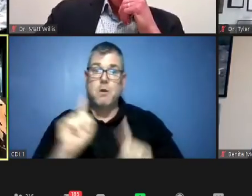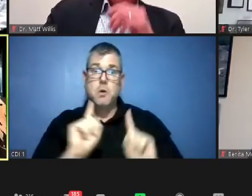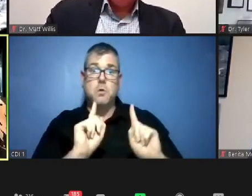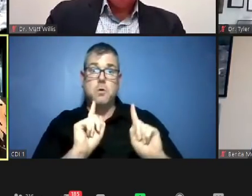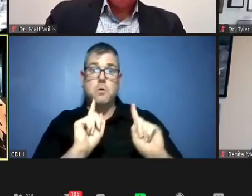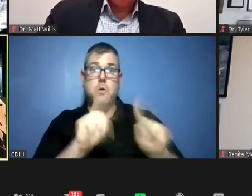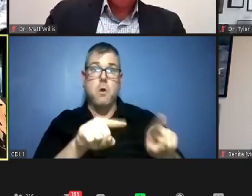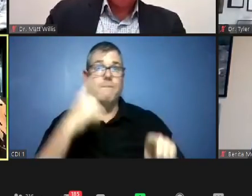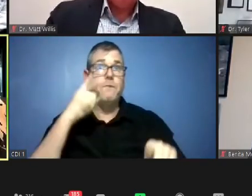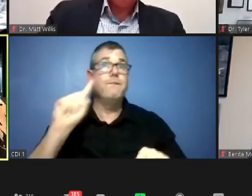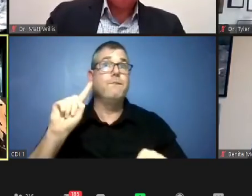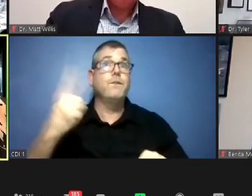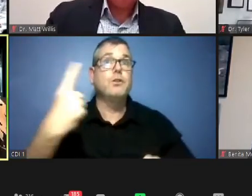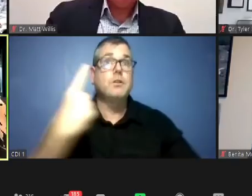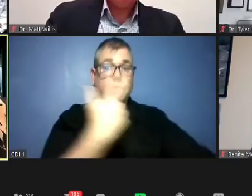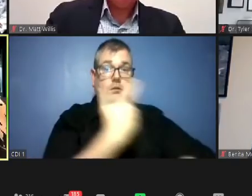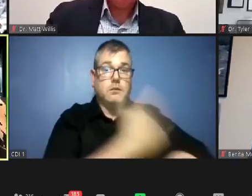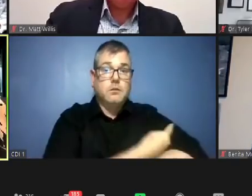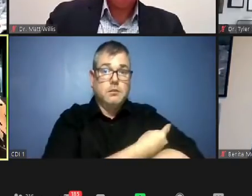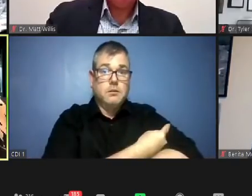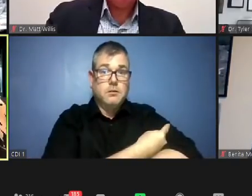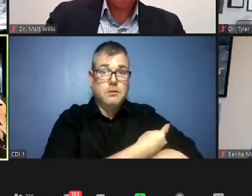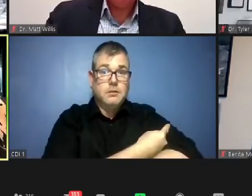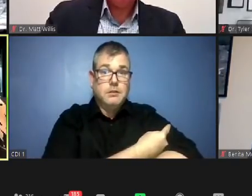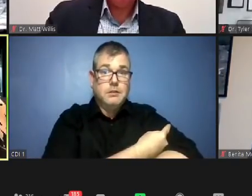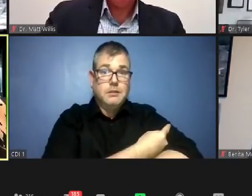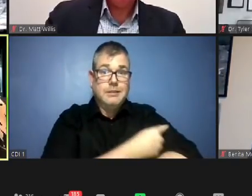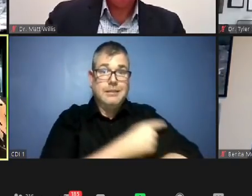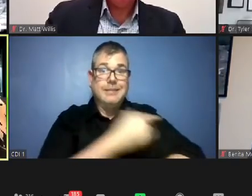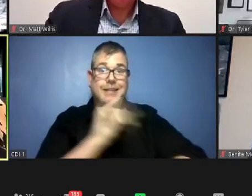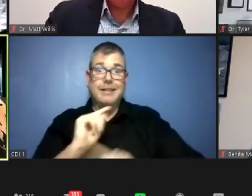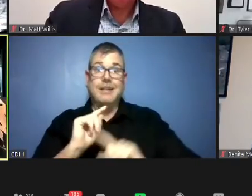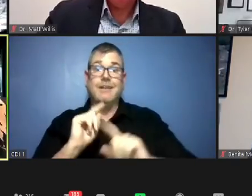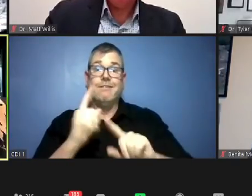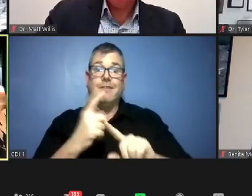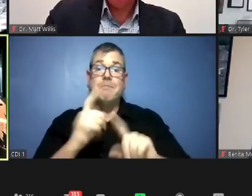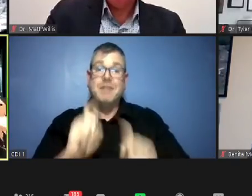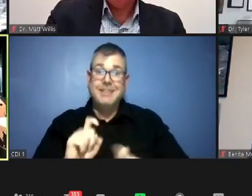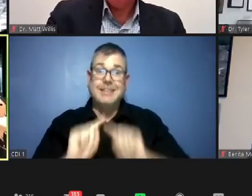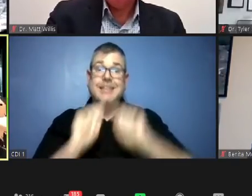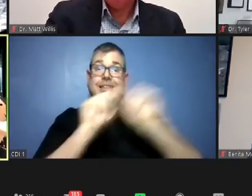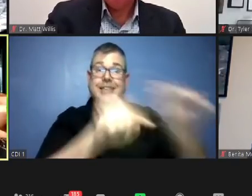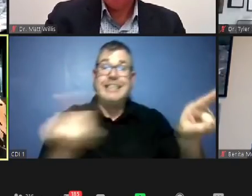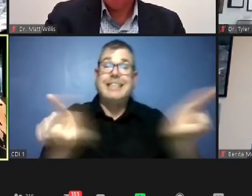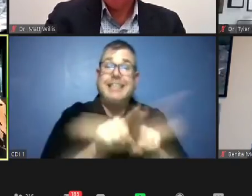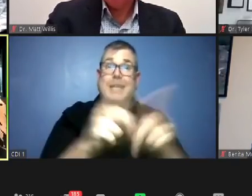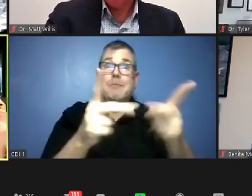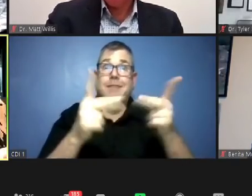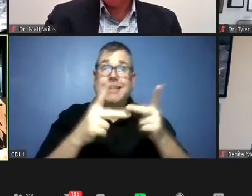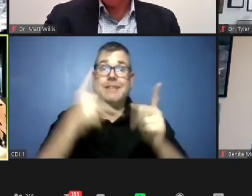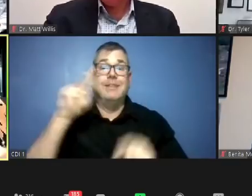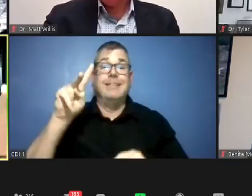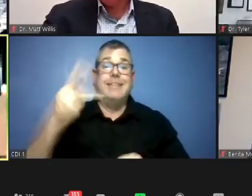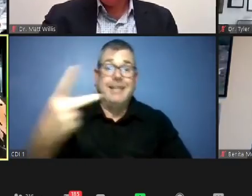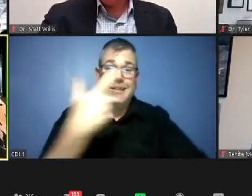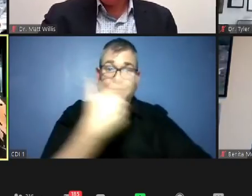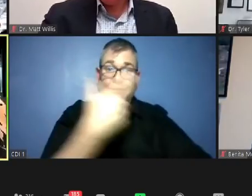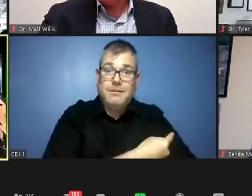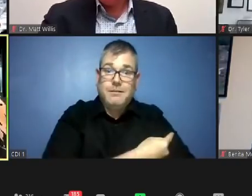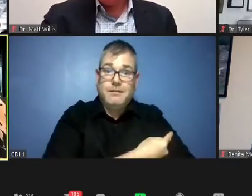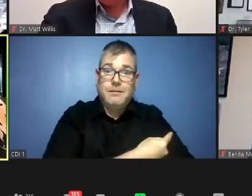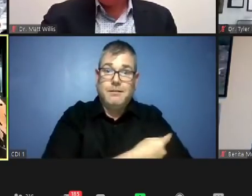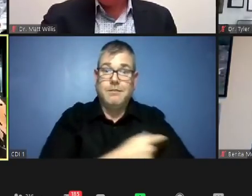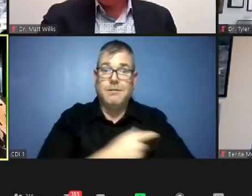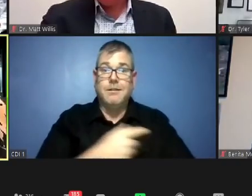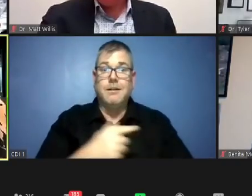second vaccine. I'm not sure if maybe this is a healthcare worker that was vaccinated outside of the county or maybe somebody that moved into